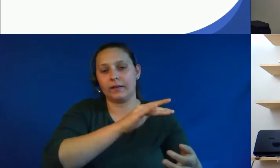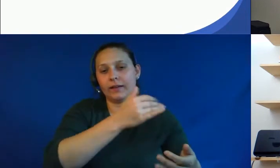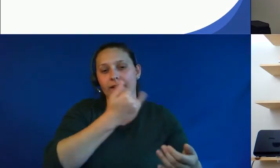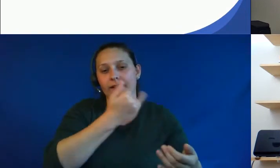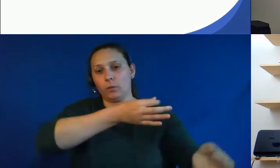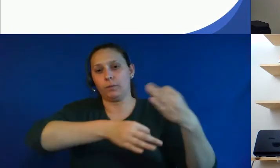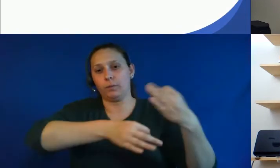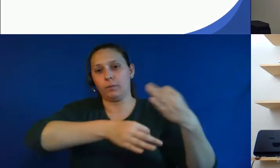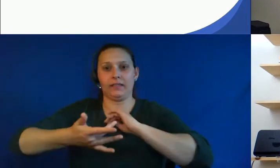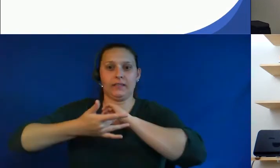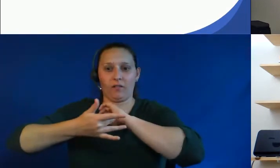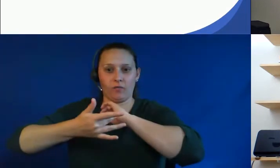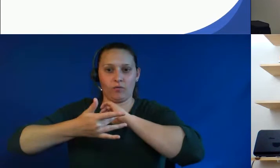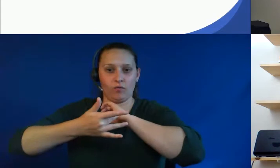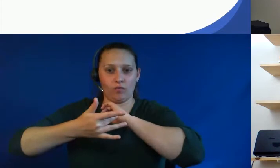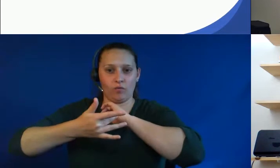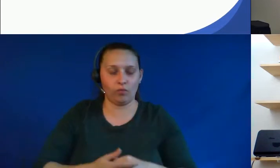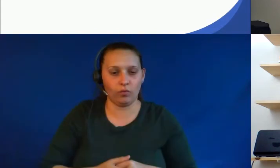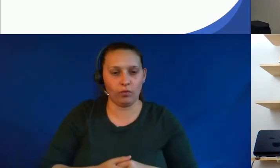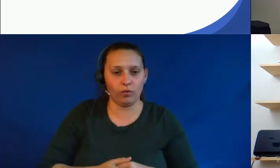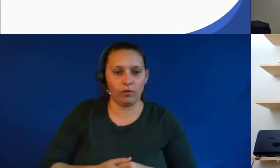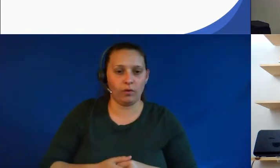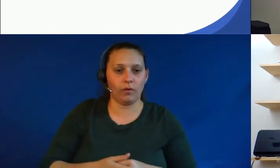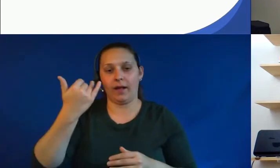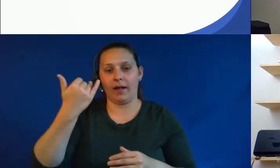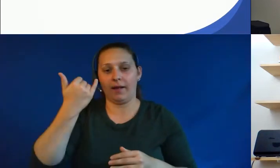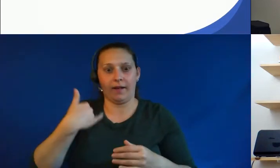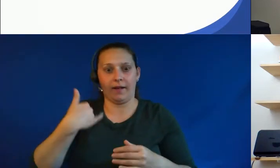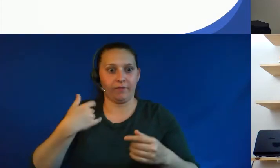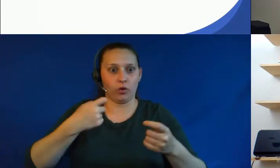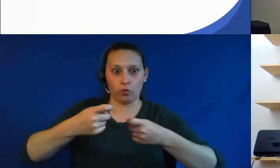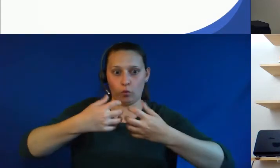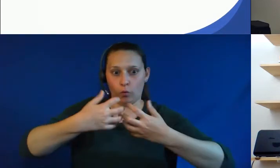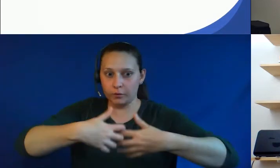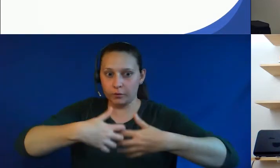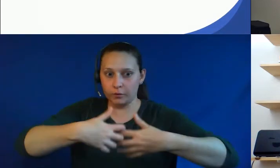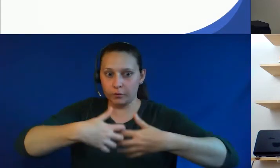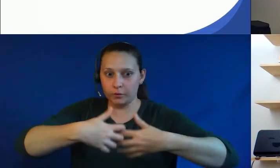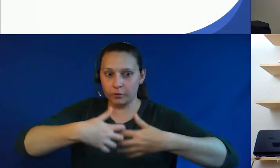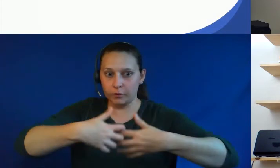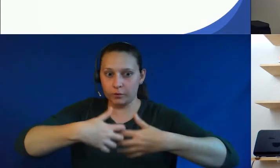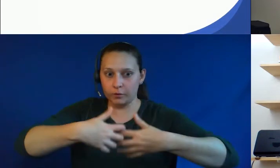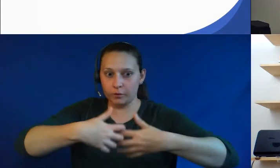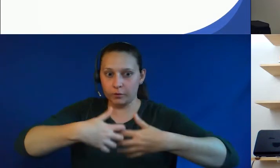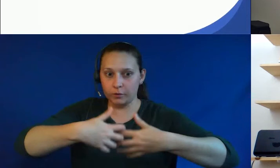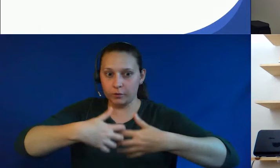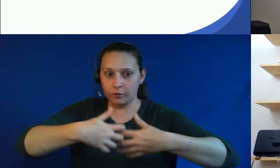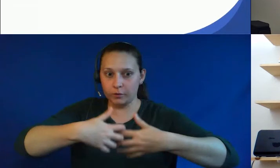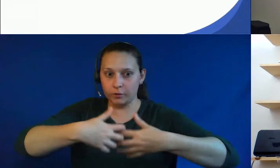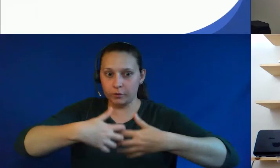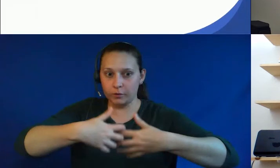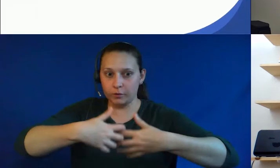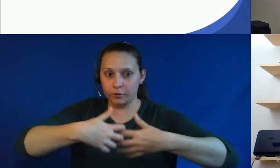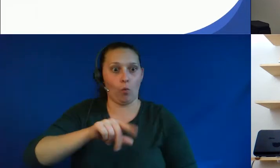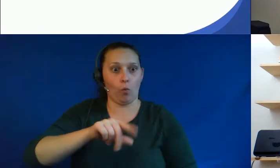put it simply. There's like remote controllable machines, and then there's like high quality live video feed that's used. So the